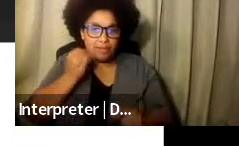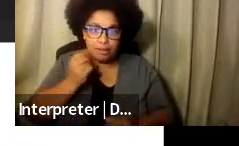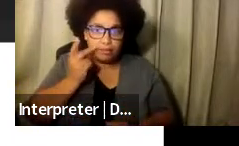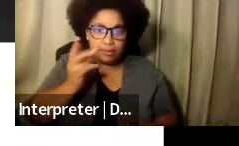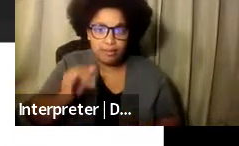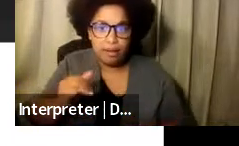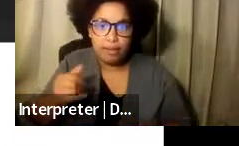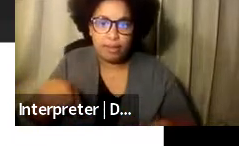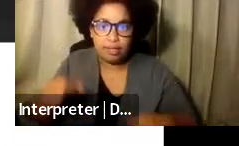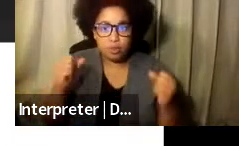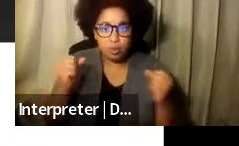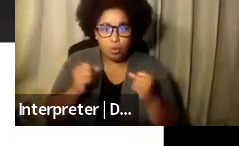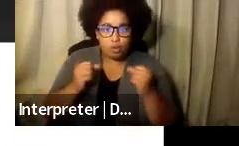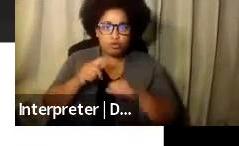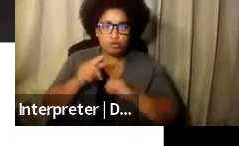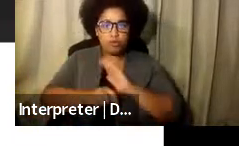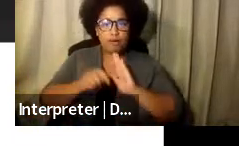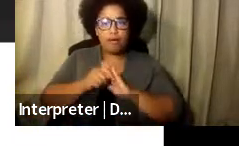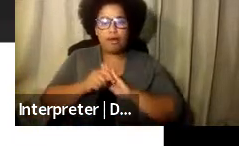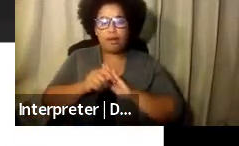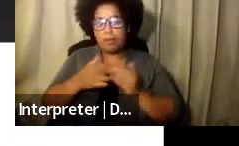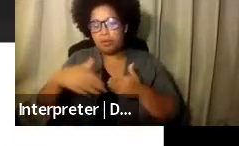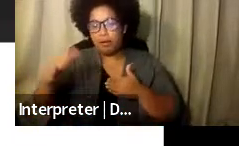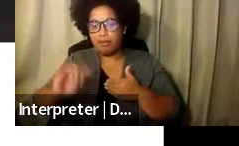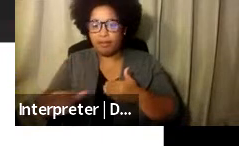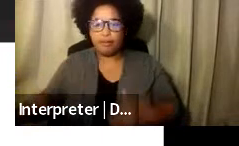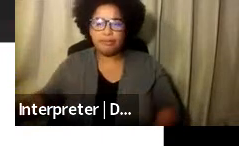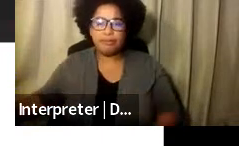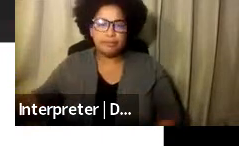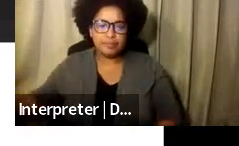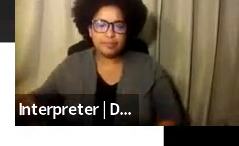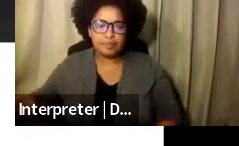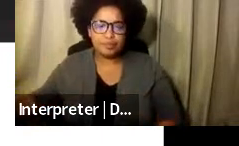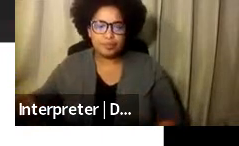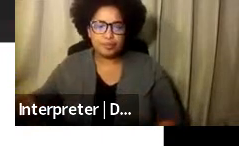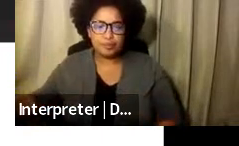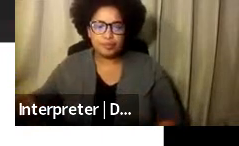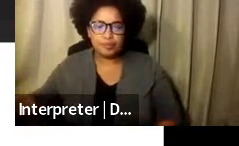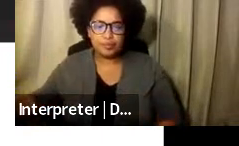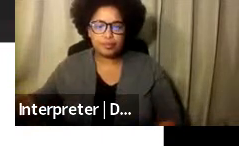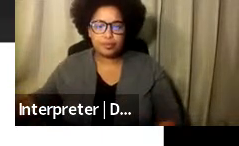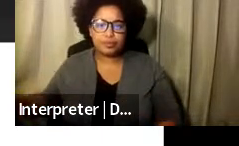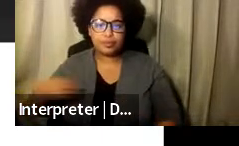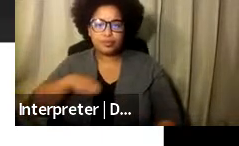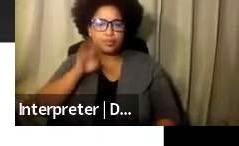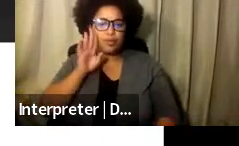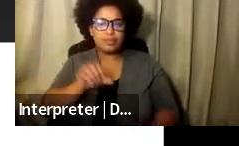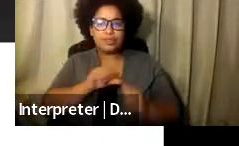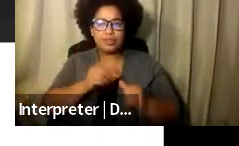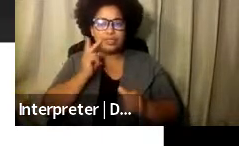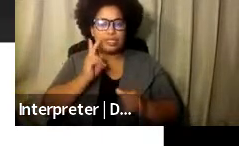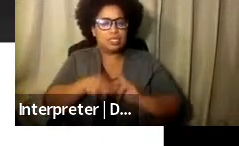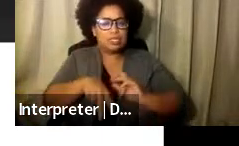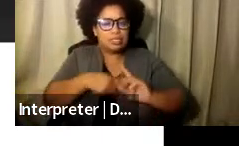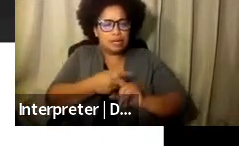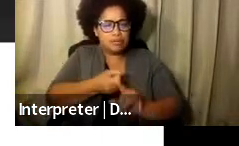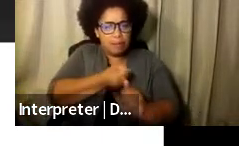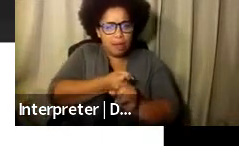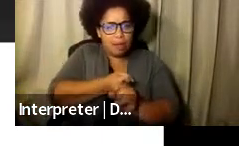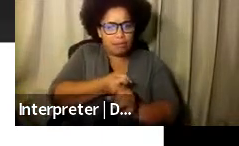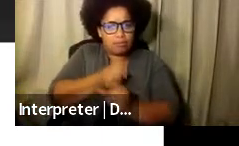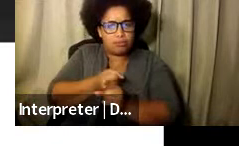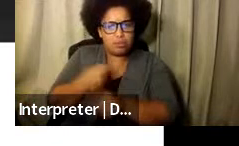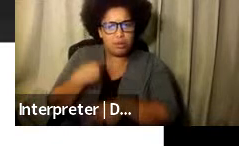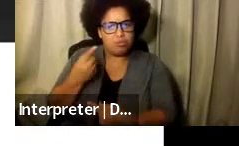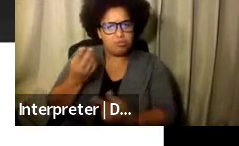that this winter and perhaps beyond. And we're going to continue to see the types of impacts we've seen.